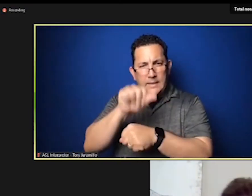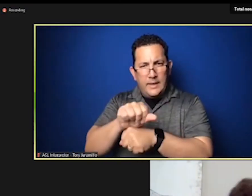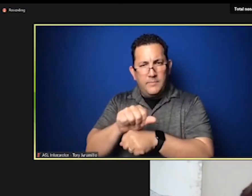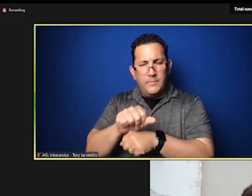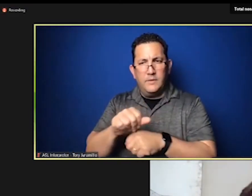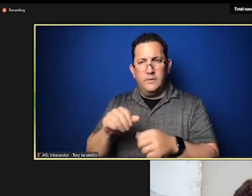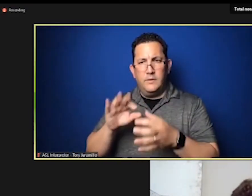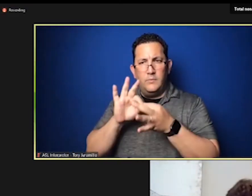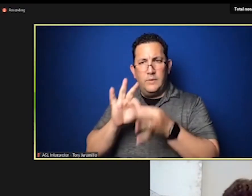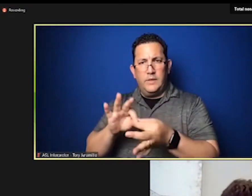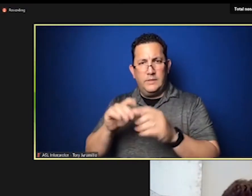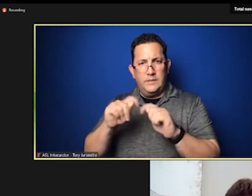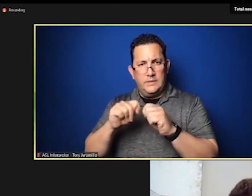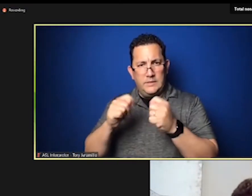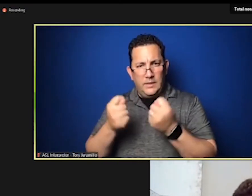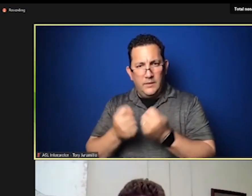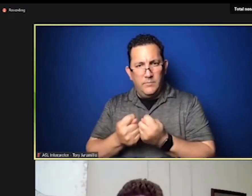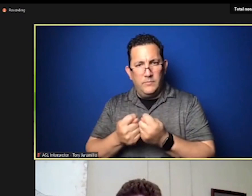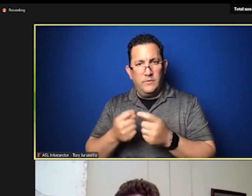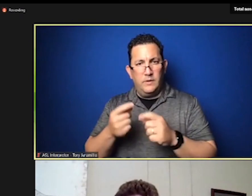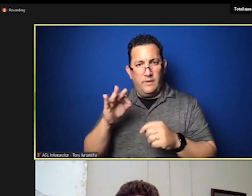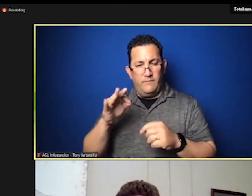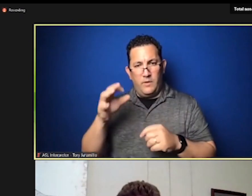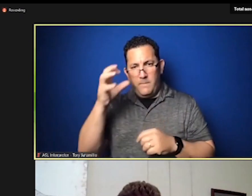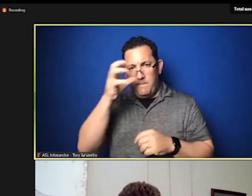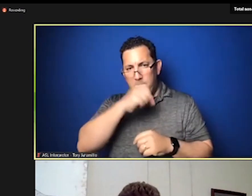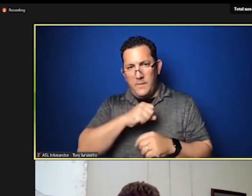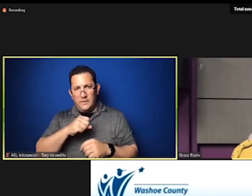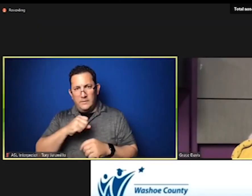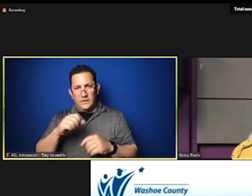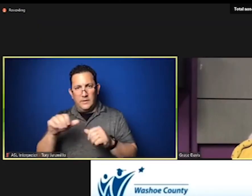an assignment, should they look in Teams first, or should